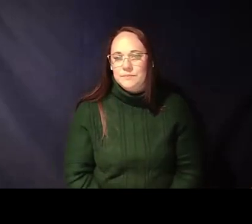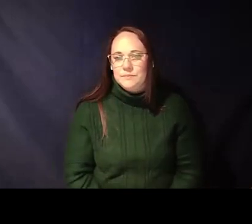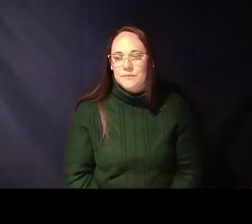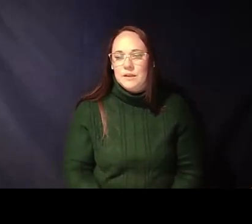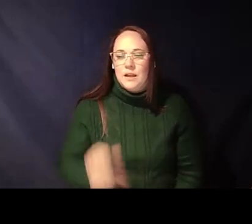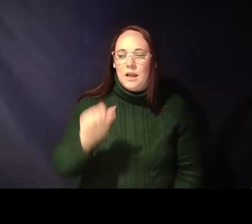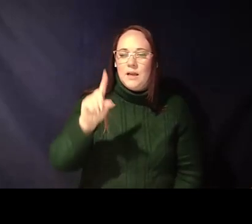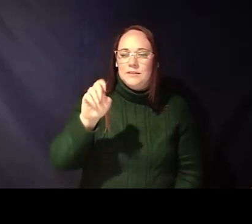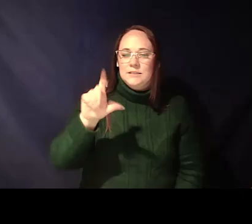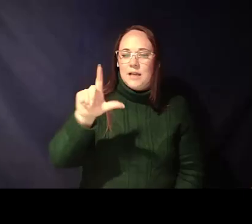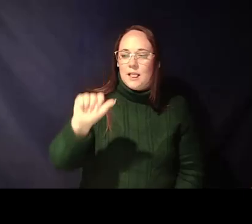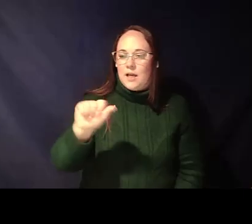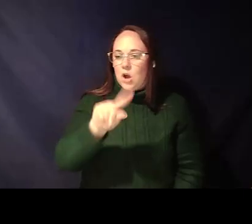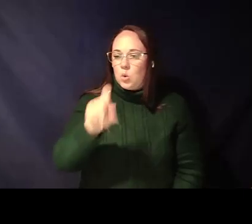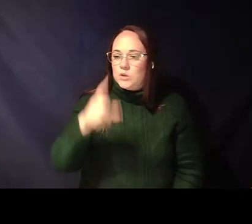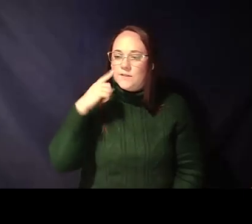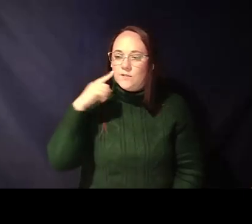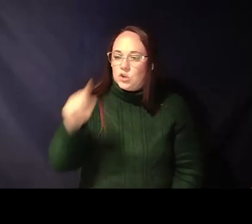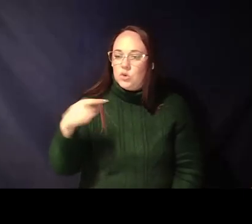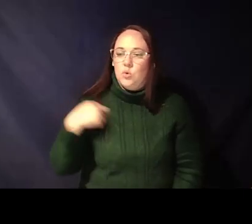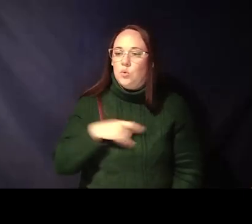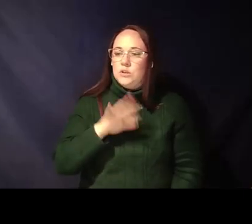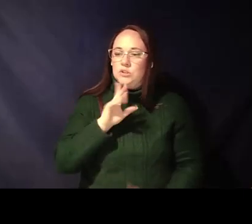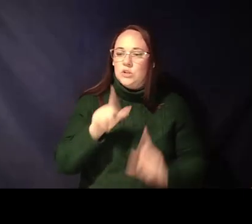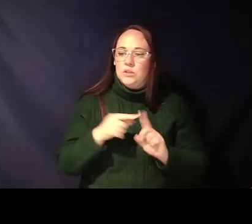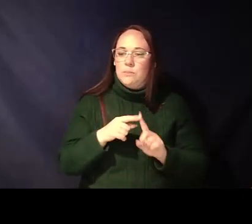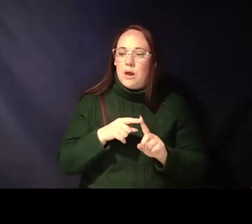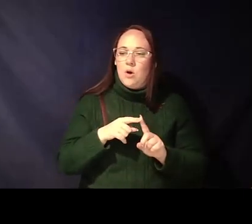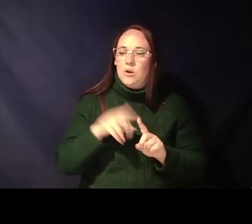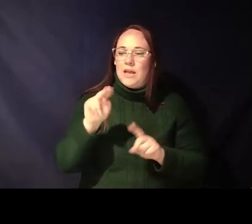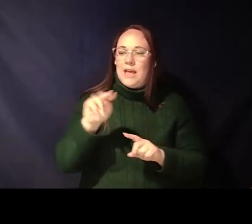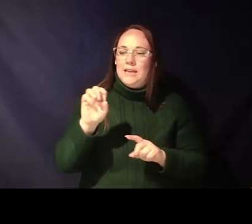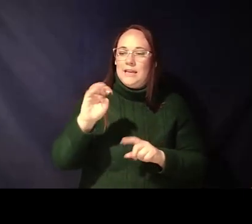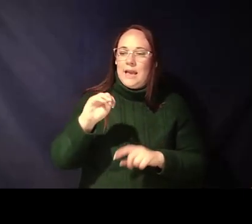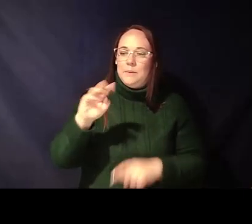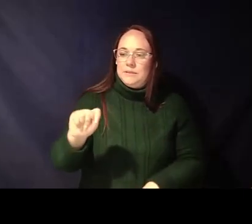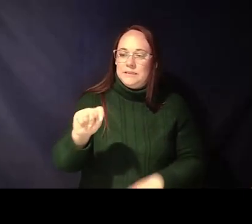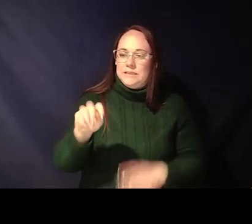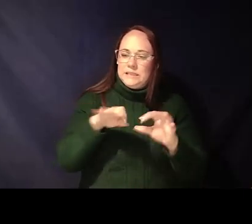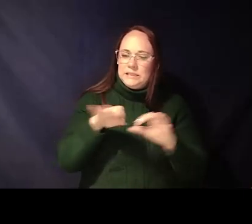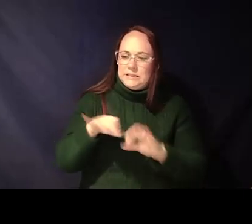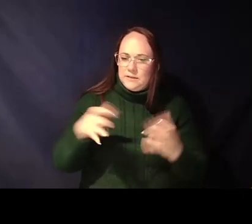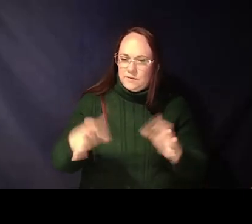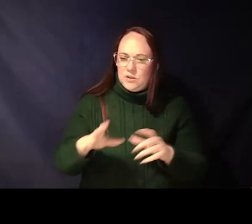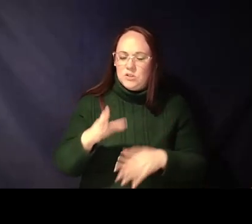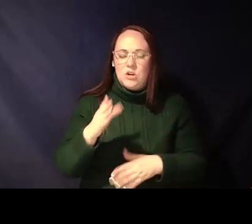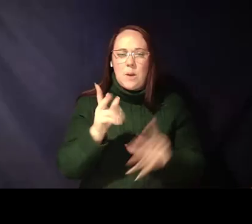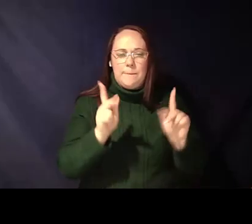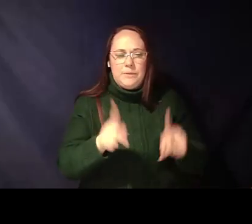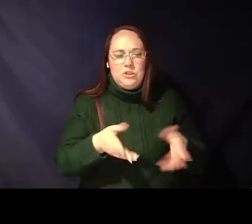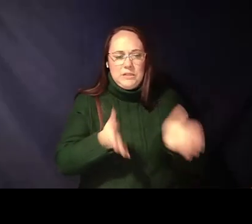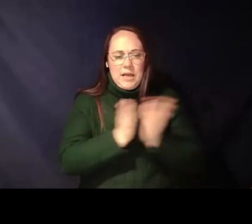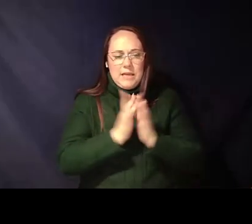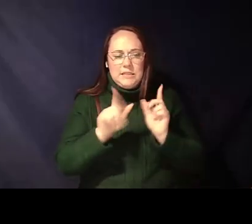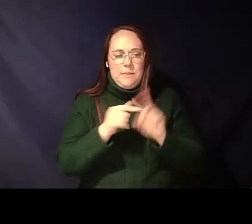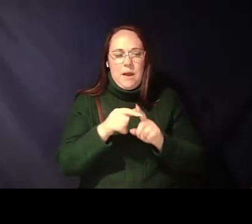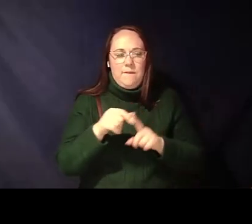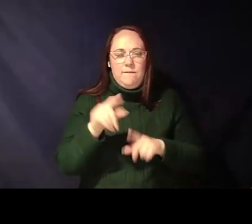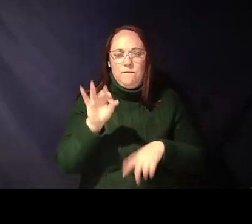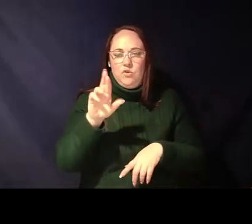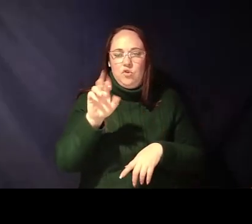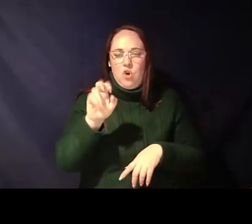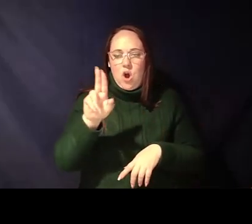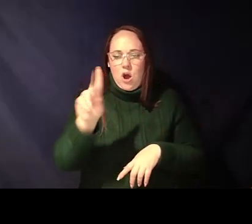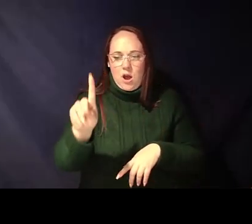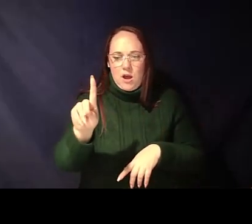Adela, a question for you. We talked a little bit, you were explaining what NEMT does. Someone was asking about the fraud that was alleged